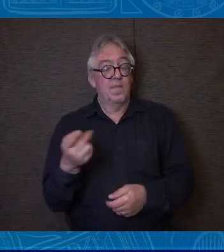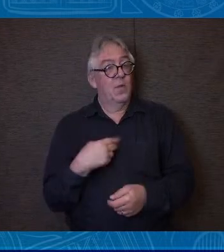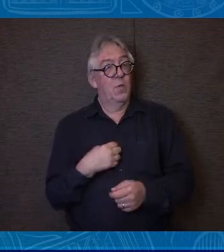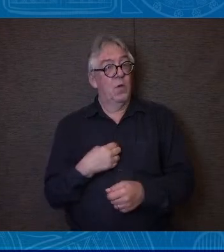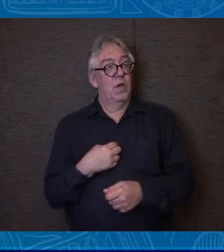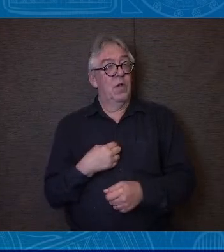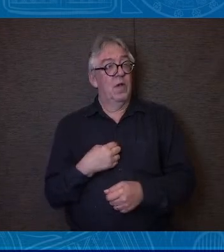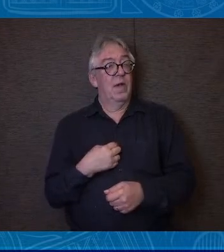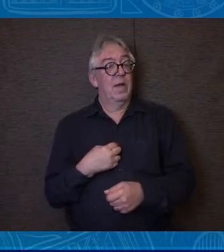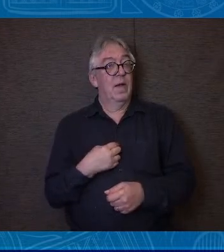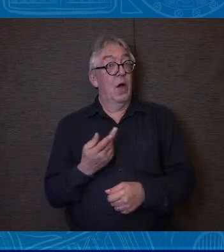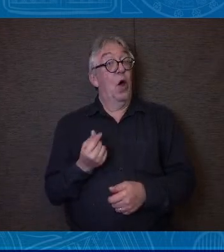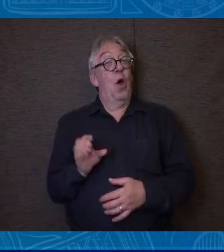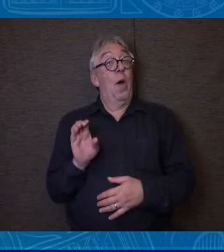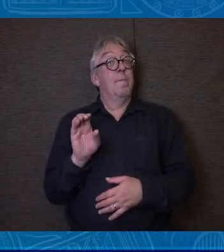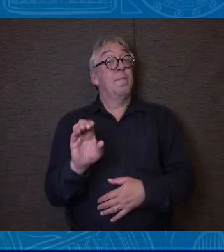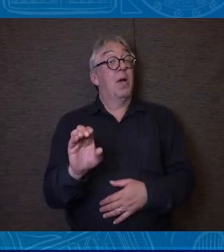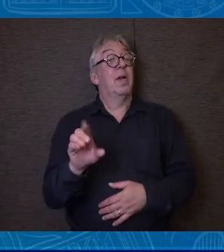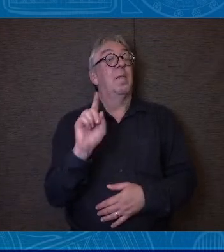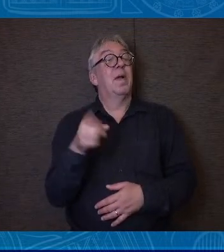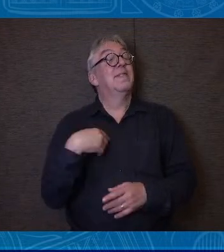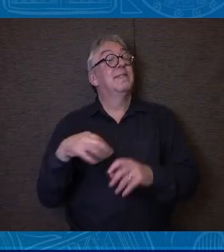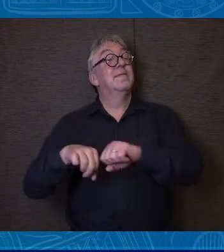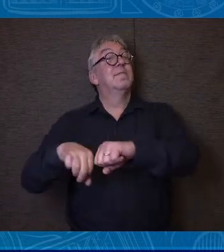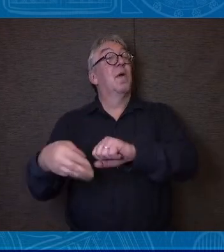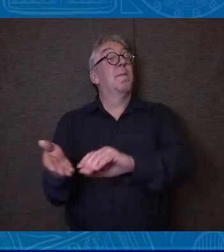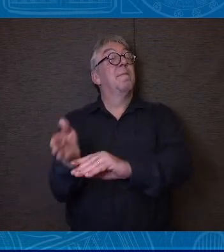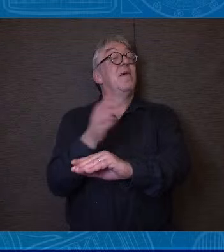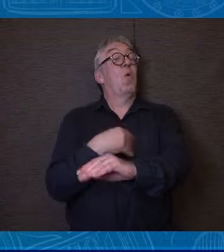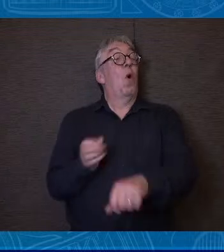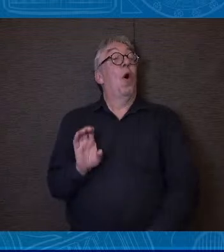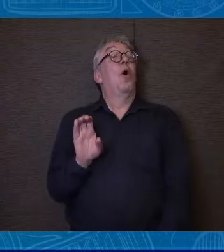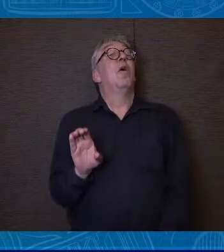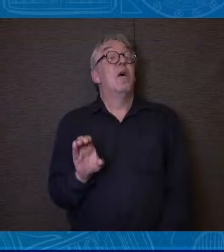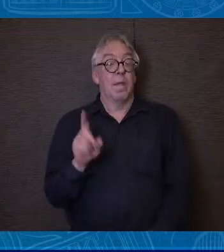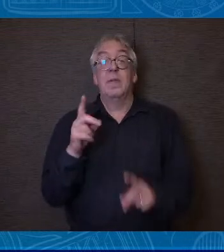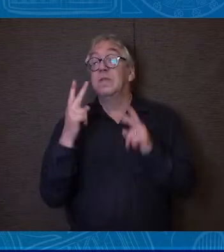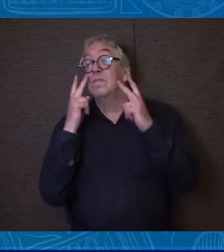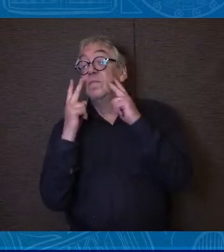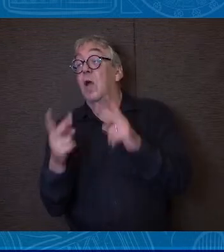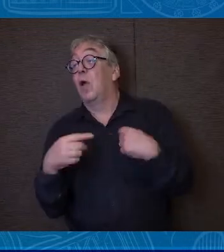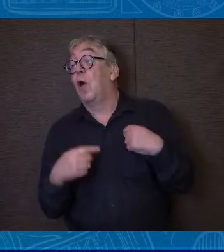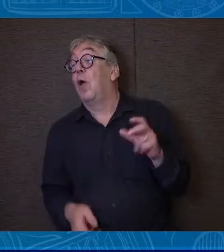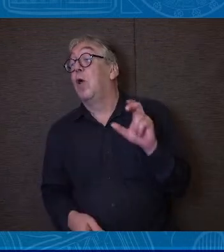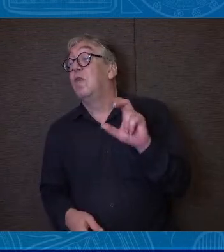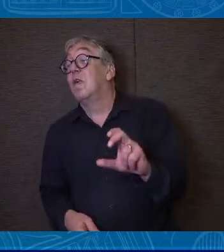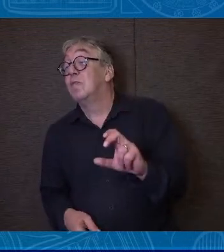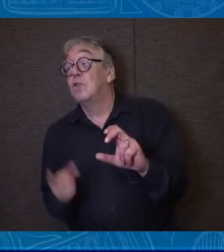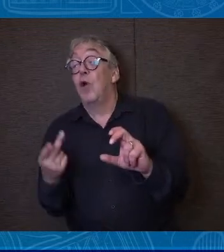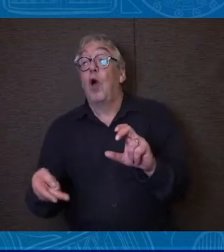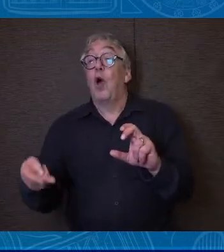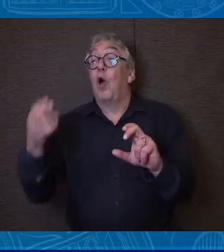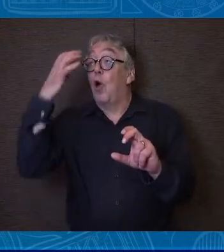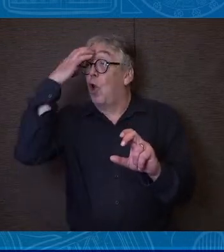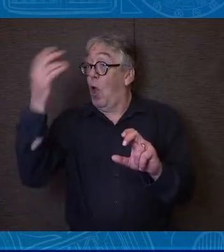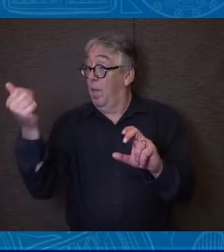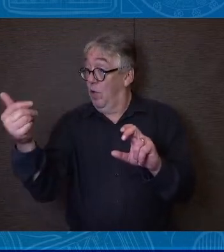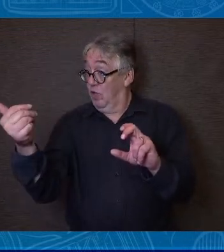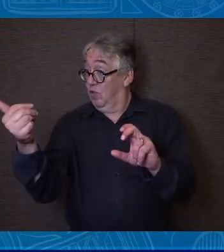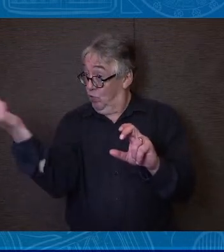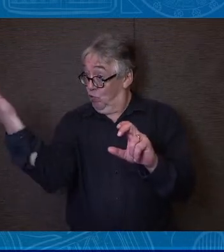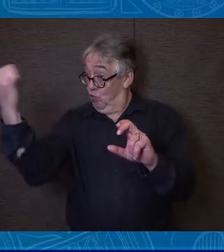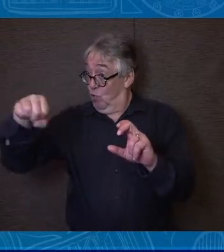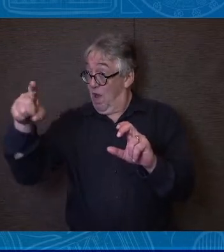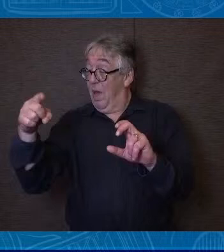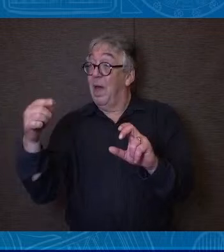We make sure that there's a coherent alignment of our investments with the national priorities in